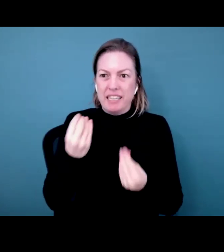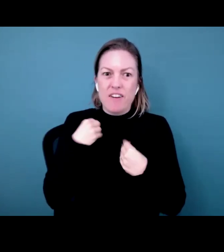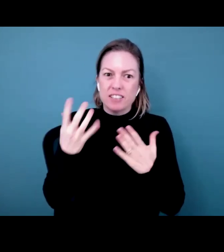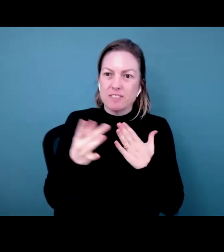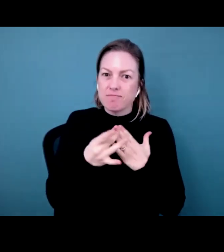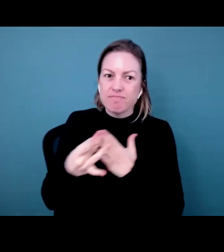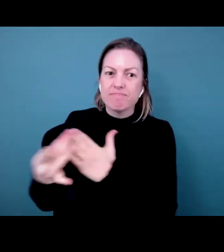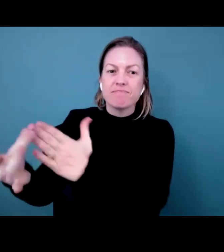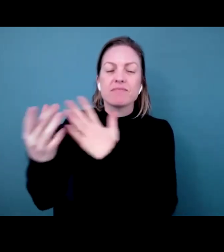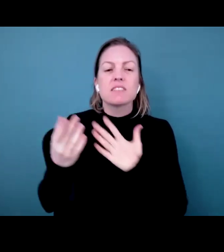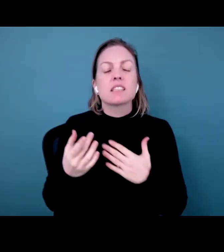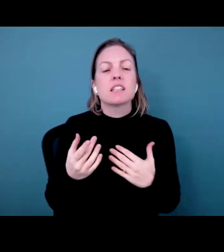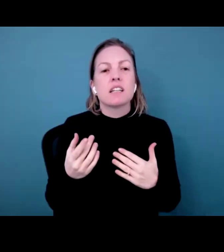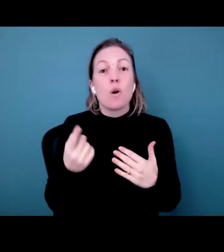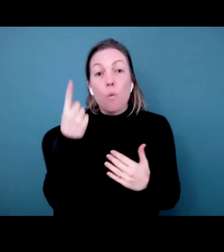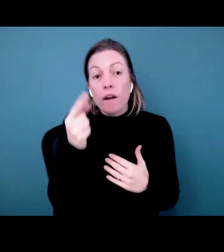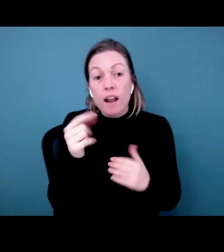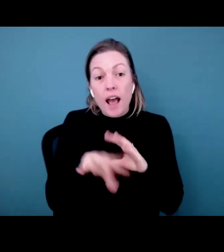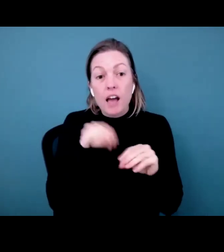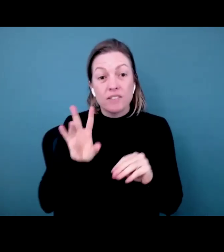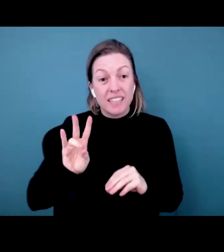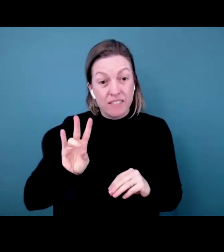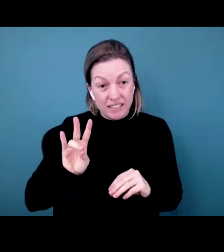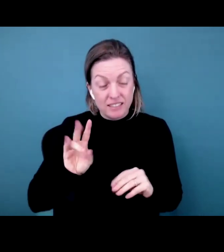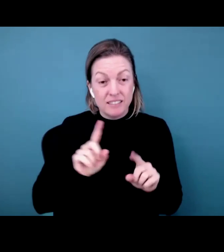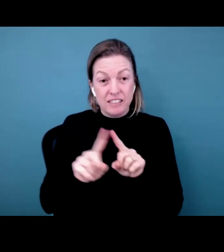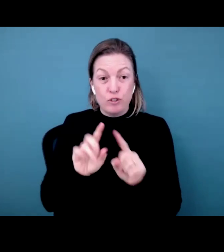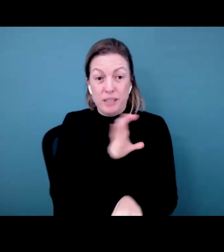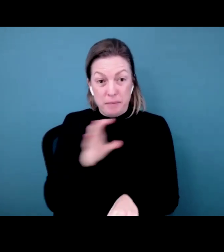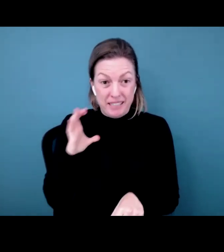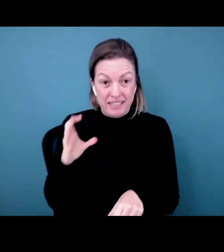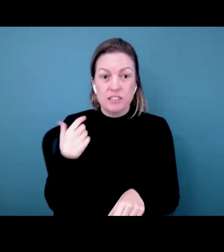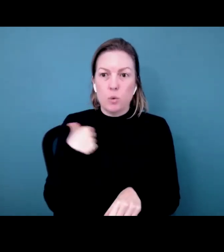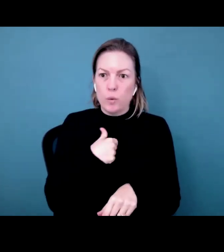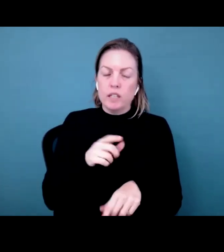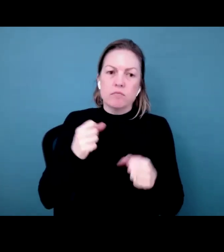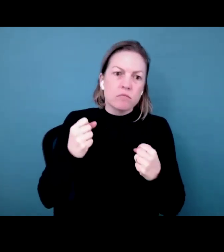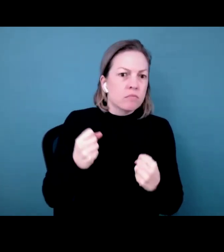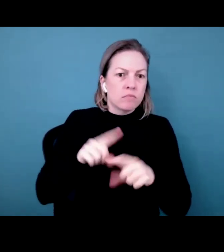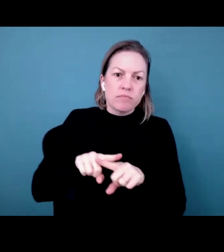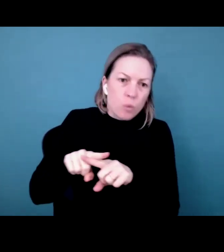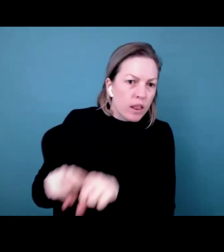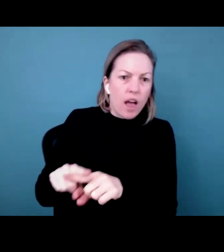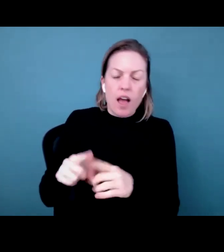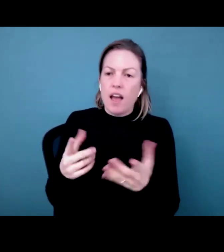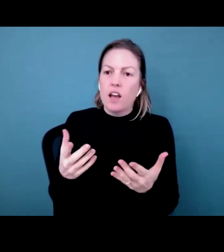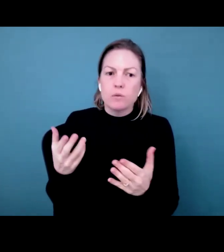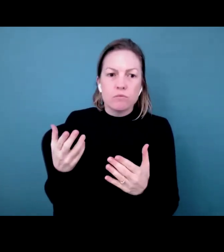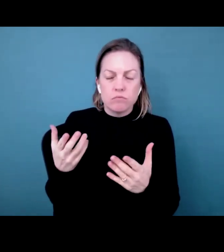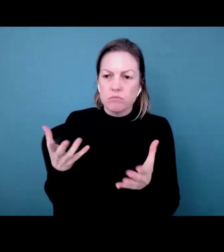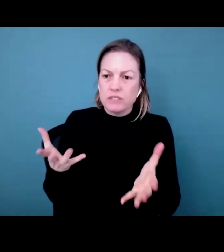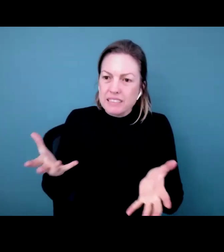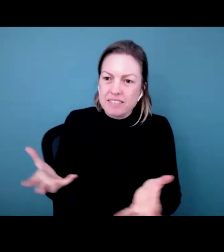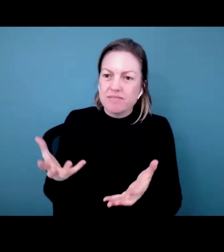one of 7 of the master plan for aging advisory committees that we count on, that we turn to for grounding in